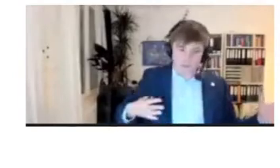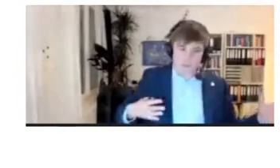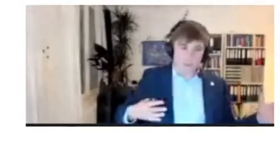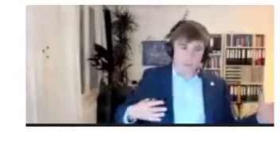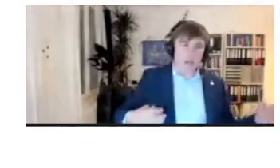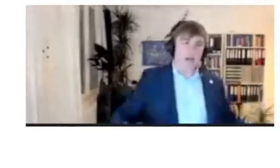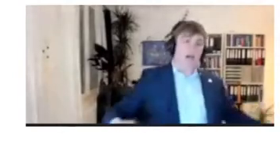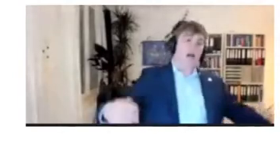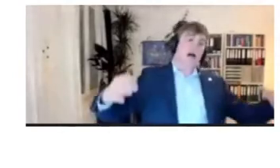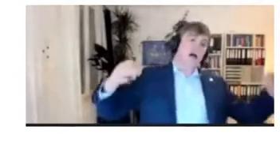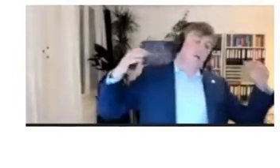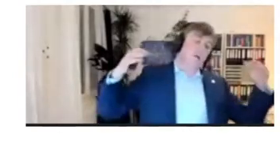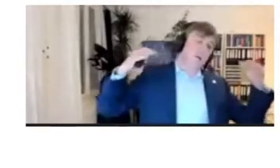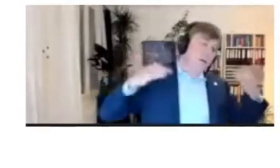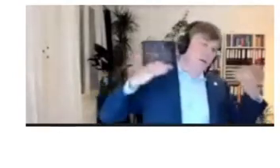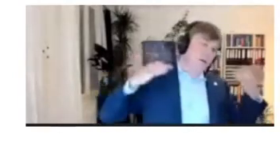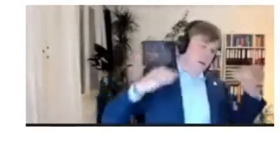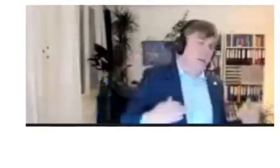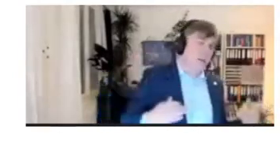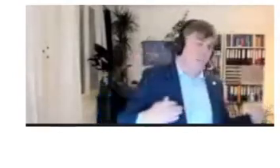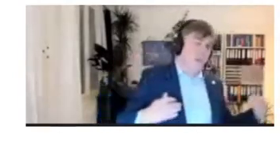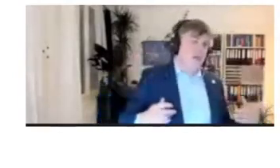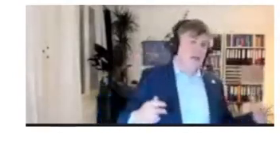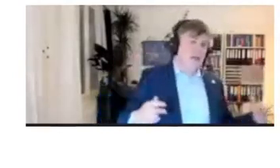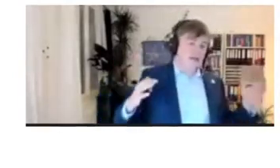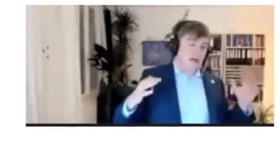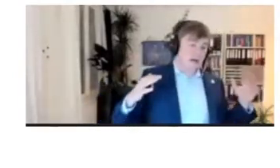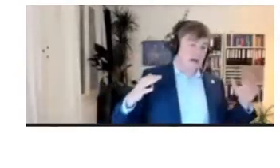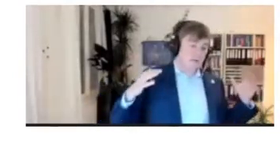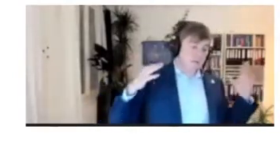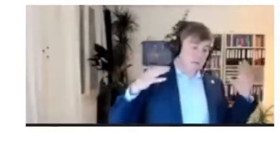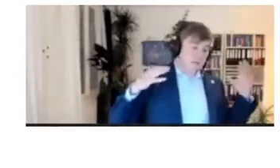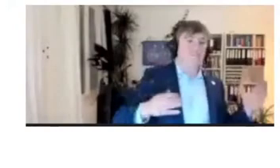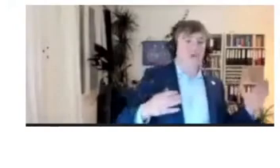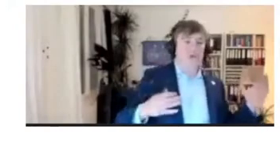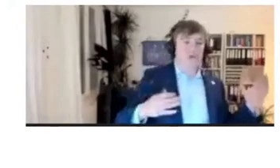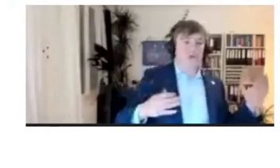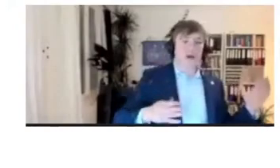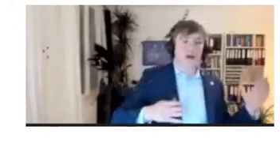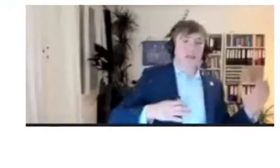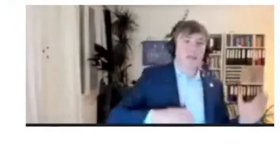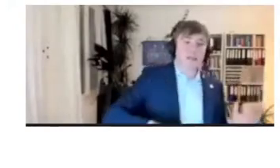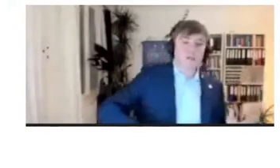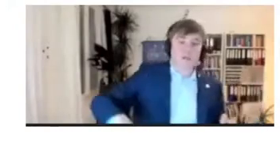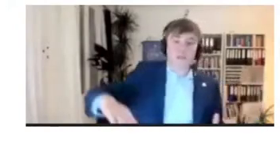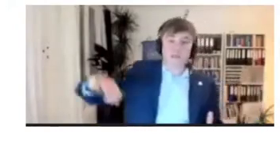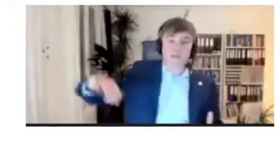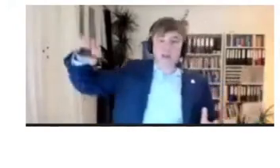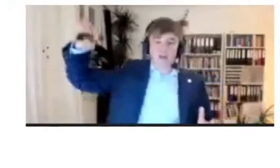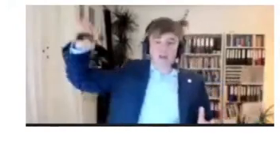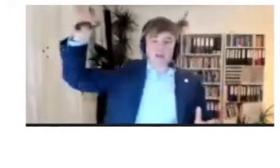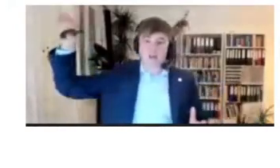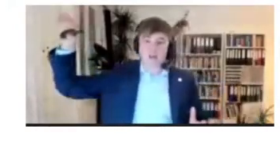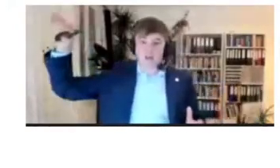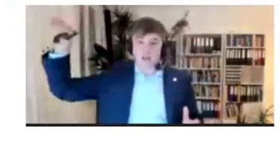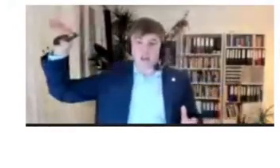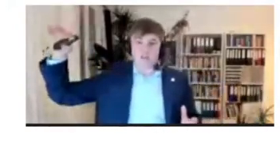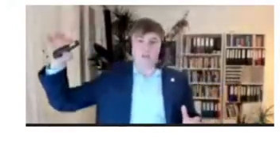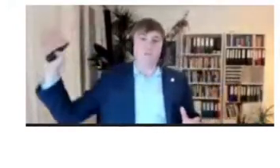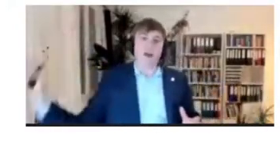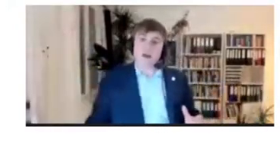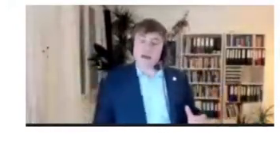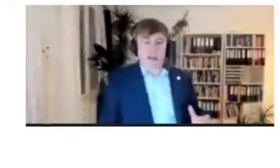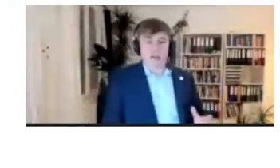countries and we could see that the data volumes are increasing exponentially